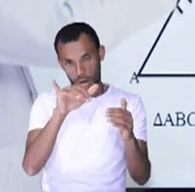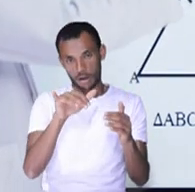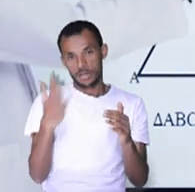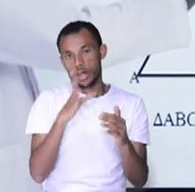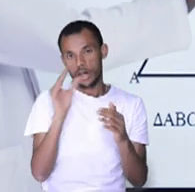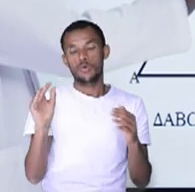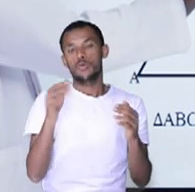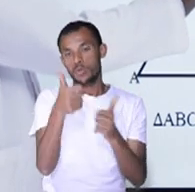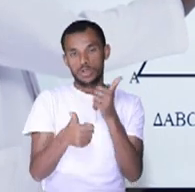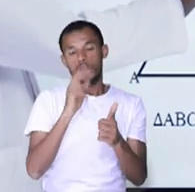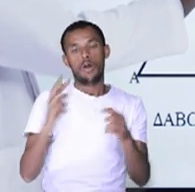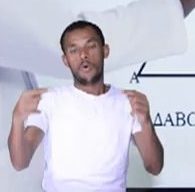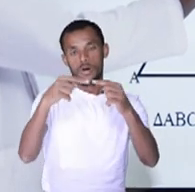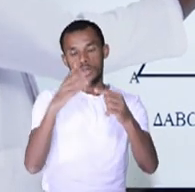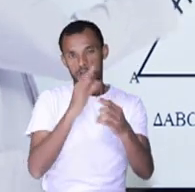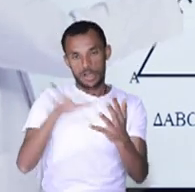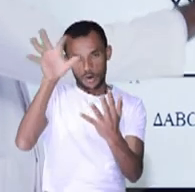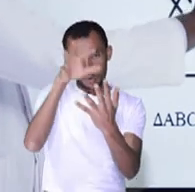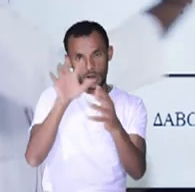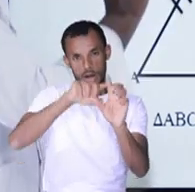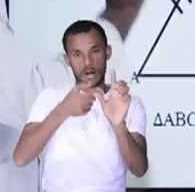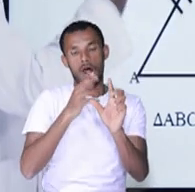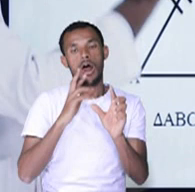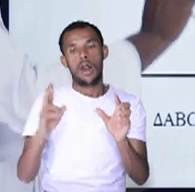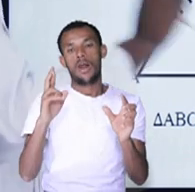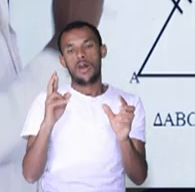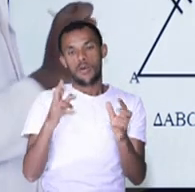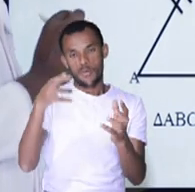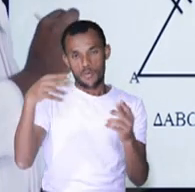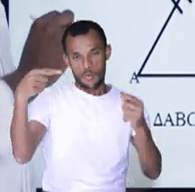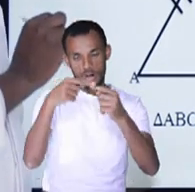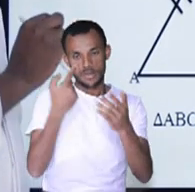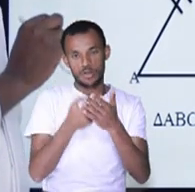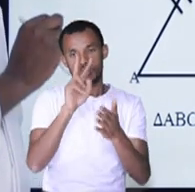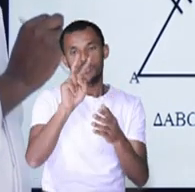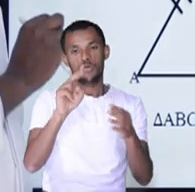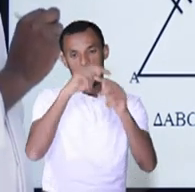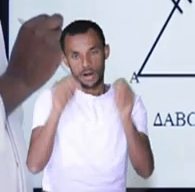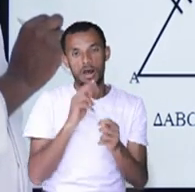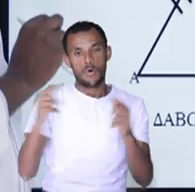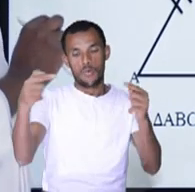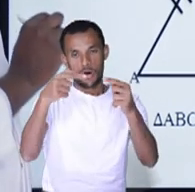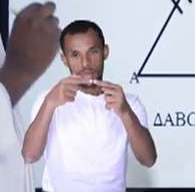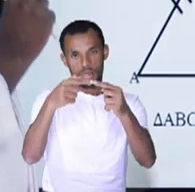and the included angles are also congruent. So these two triangles are congruent.